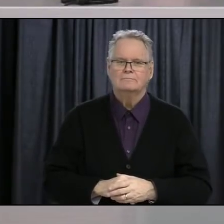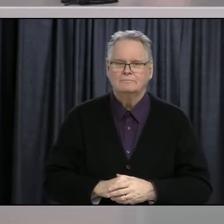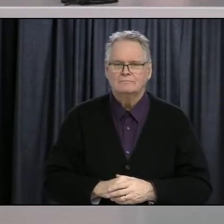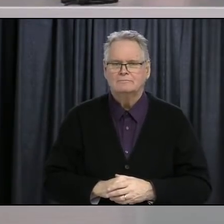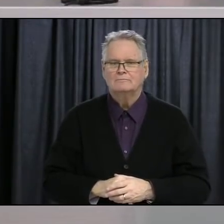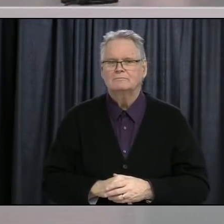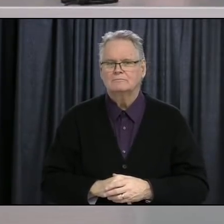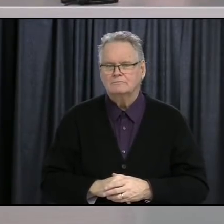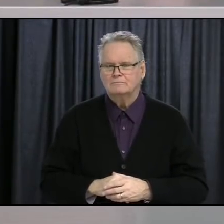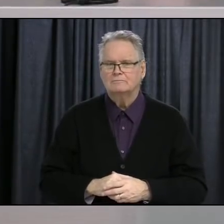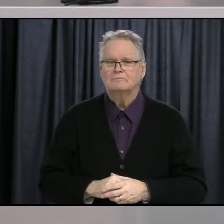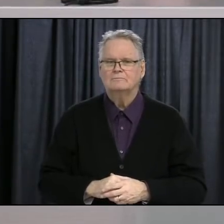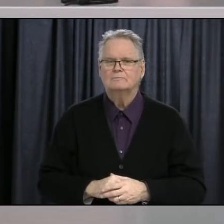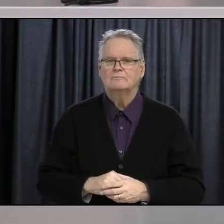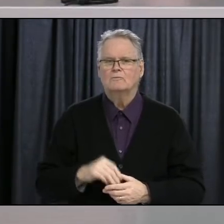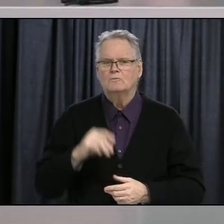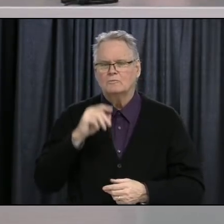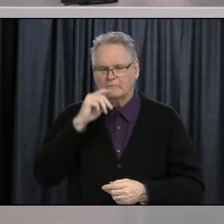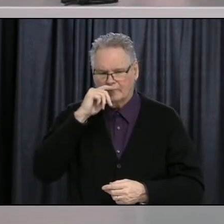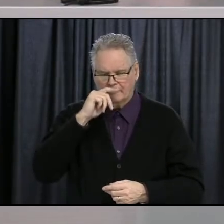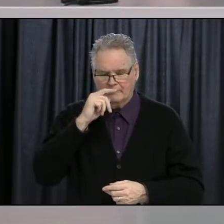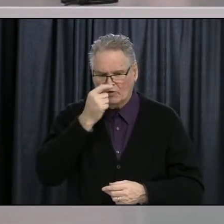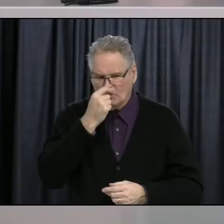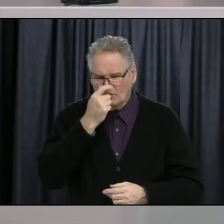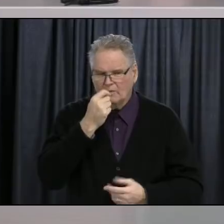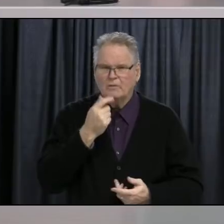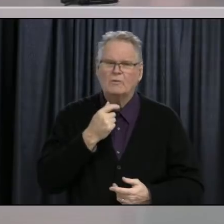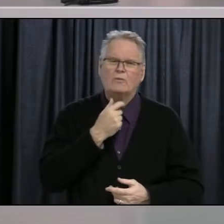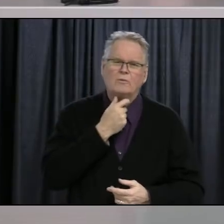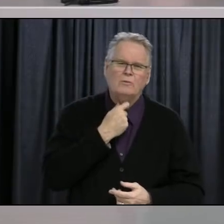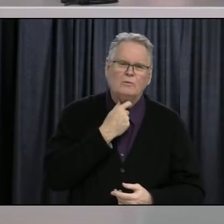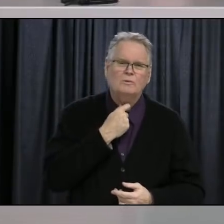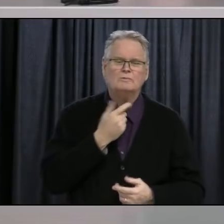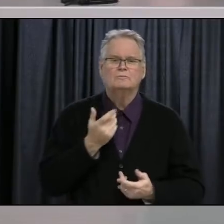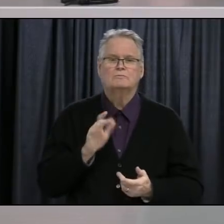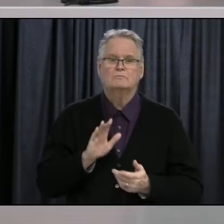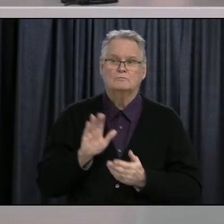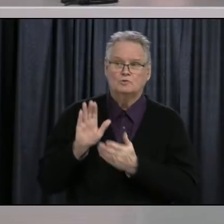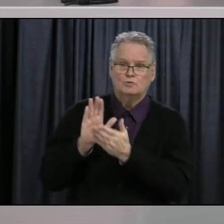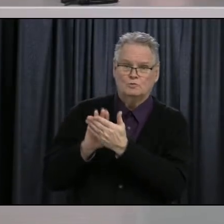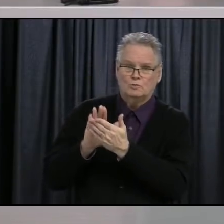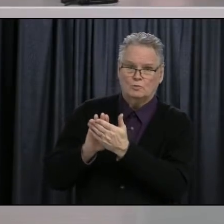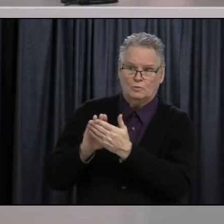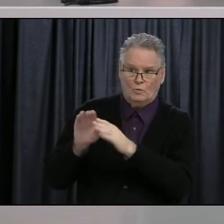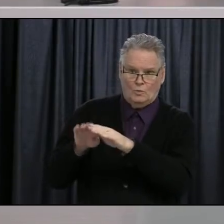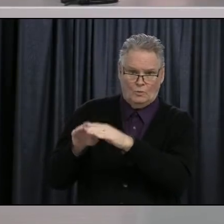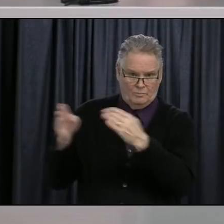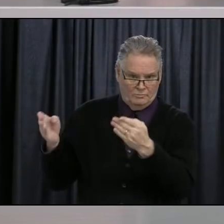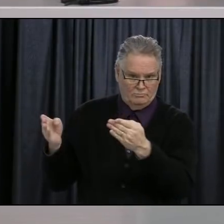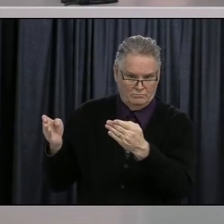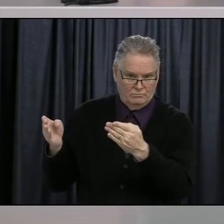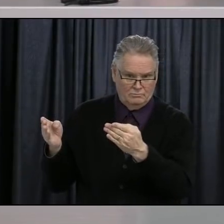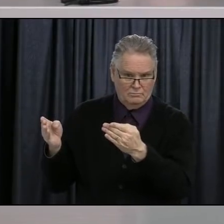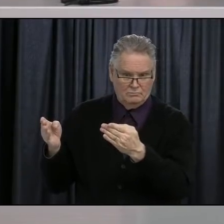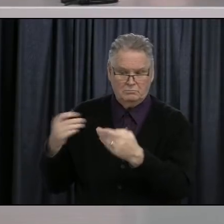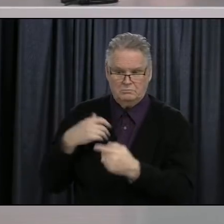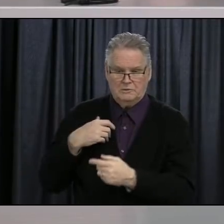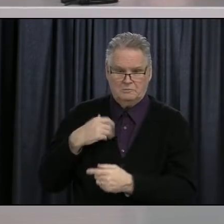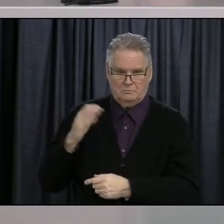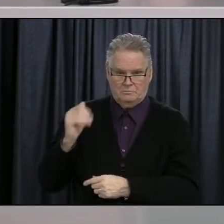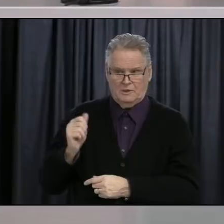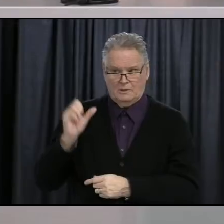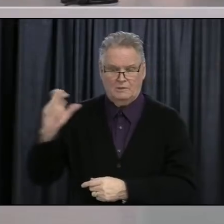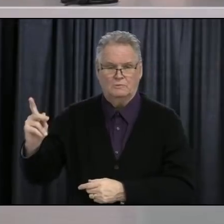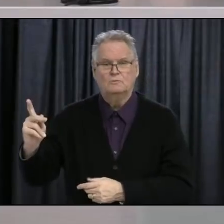schools returning to in-person instruction? And what advice do you have for these students who will eventually return to in-school